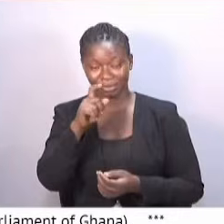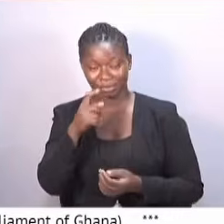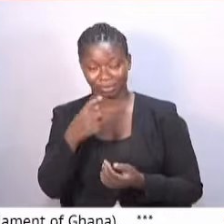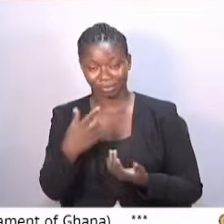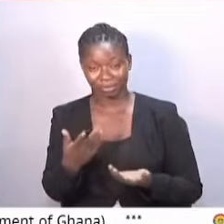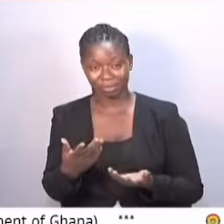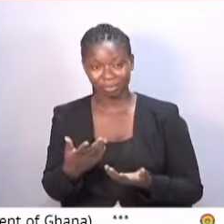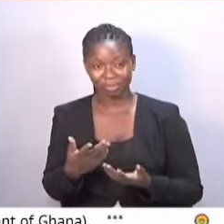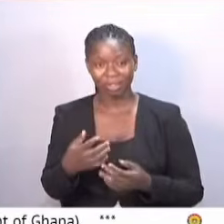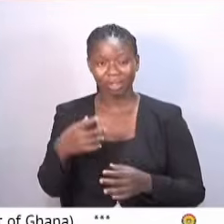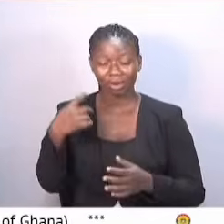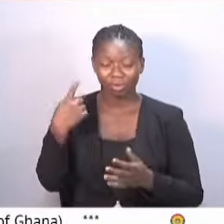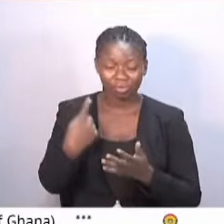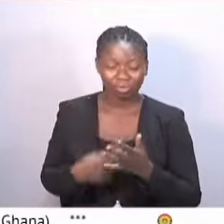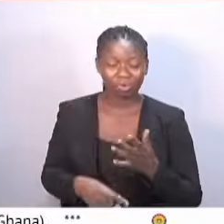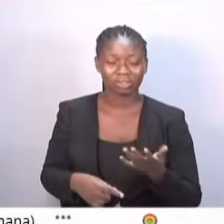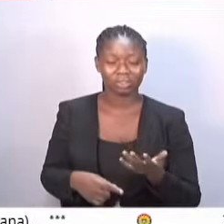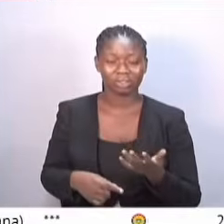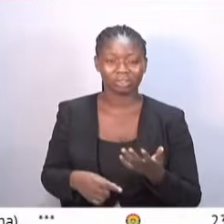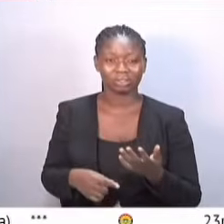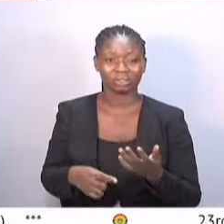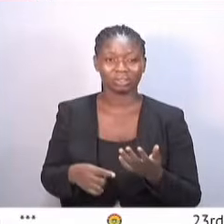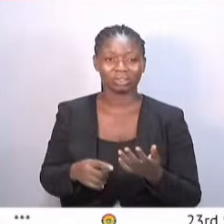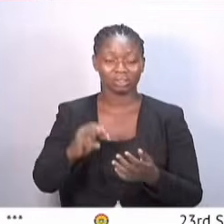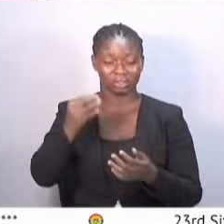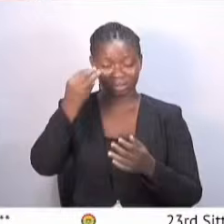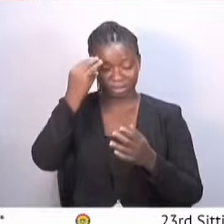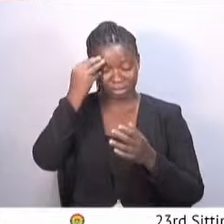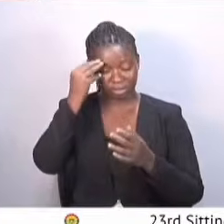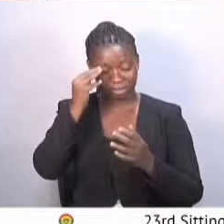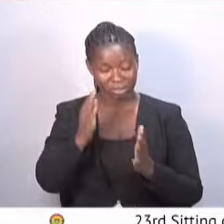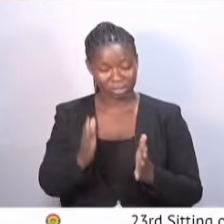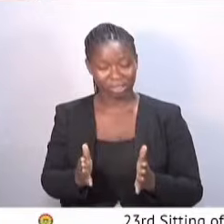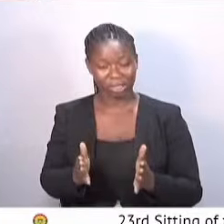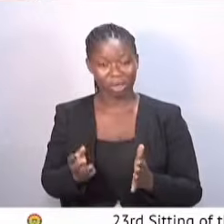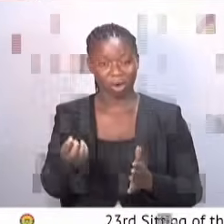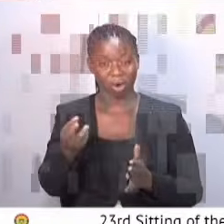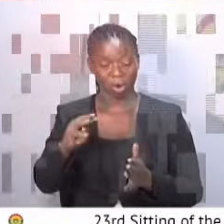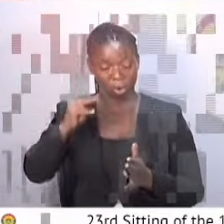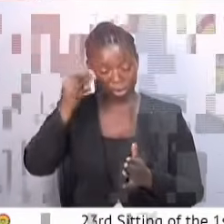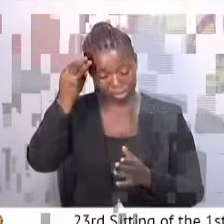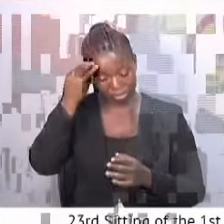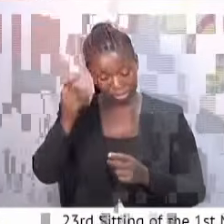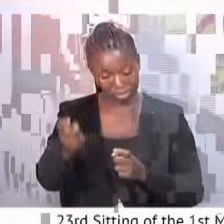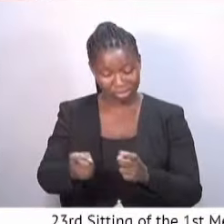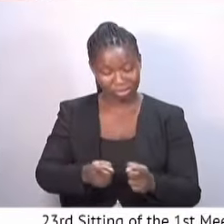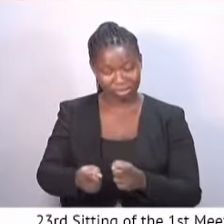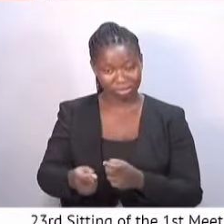is, what is the minister, or for that matter, the ministry,